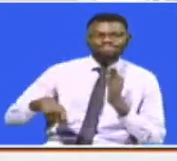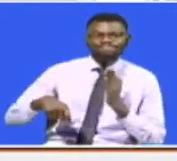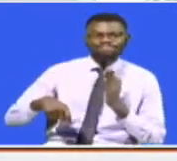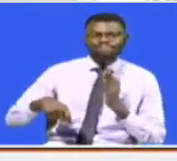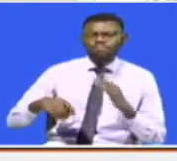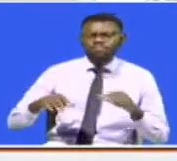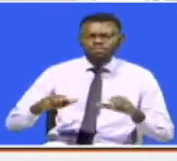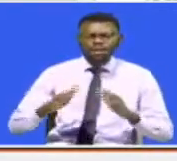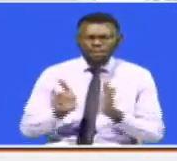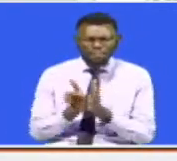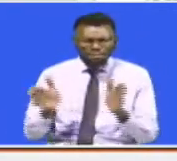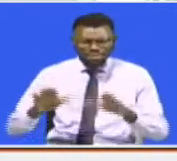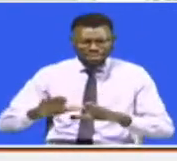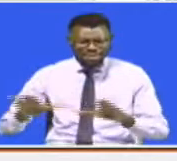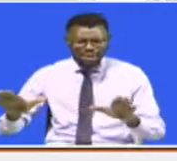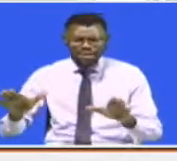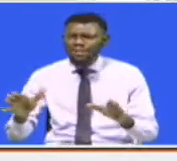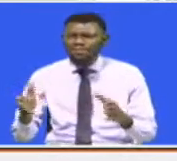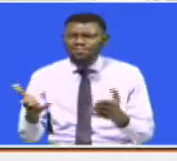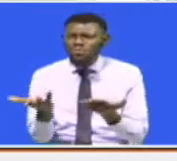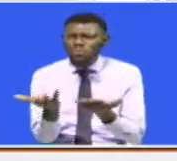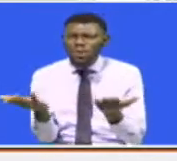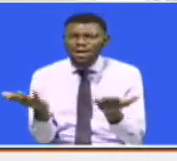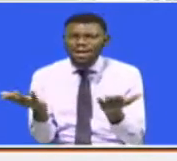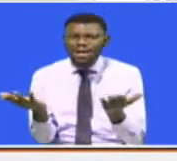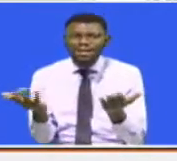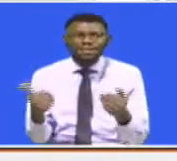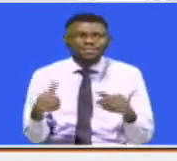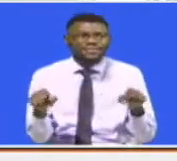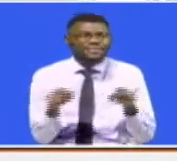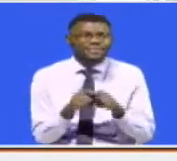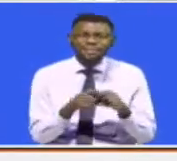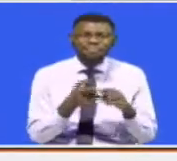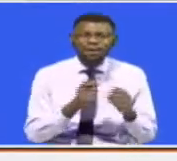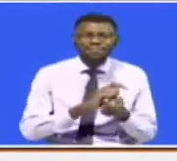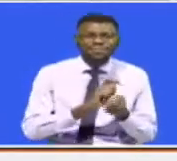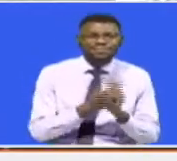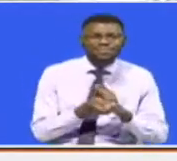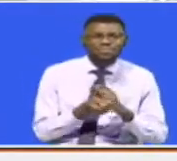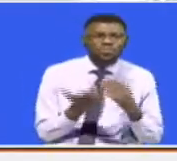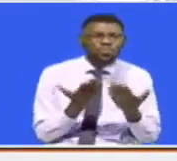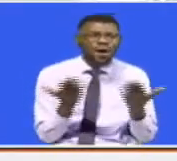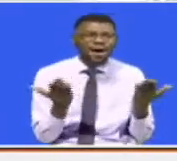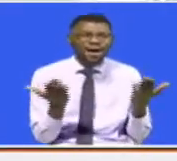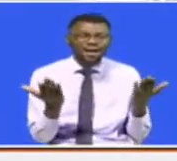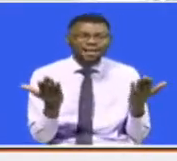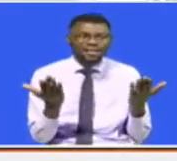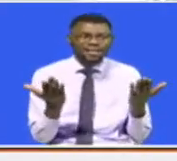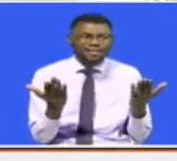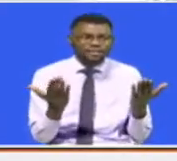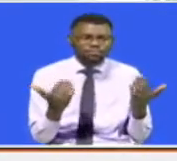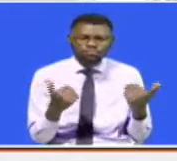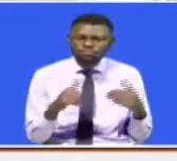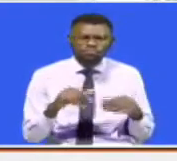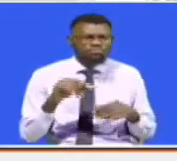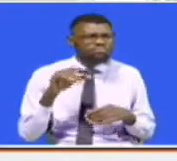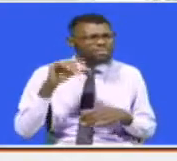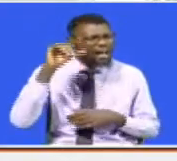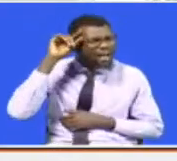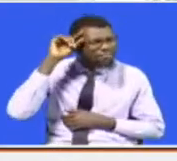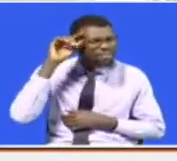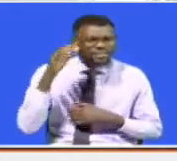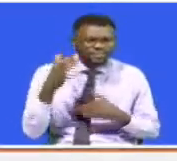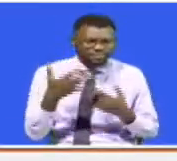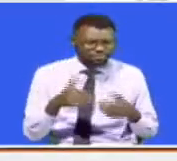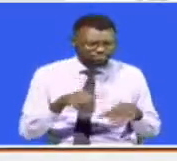public land. Hii public land iko wapi? Na conversion iko wapi? Hii conversion from any other type of regime to